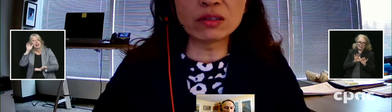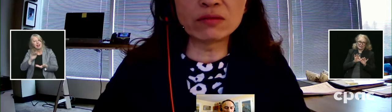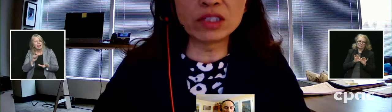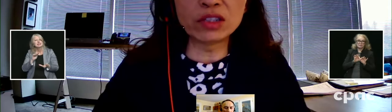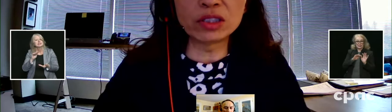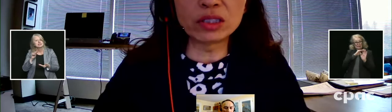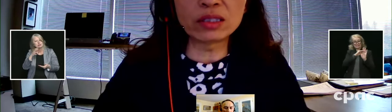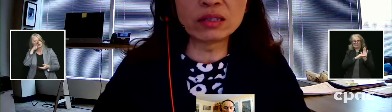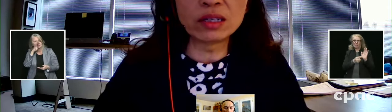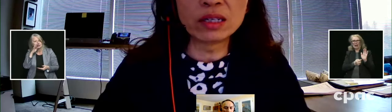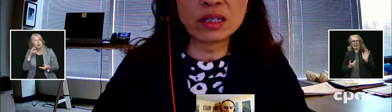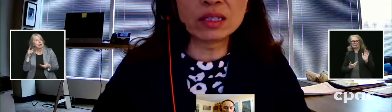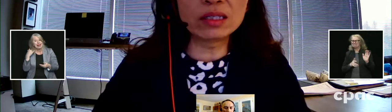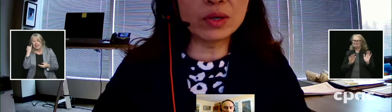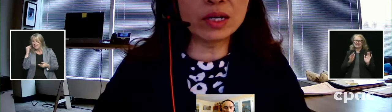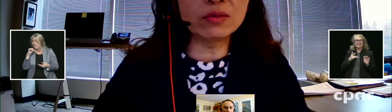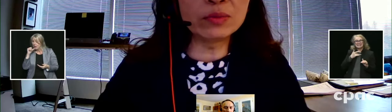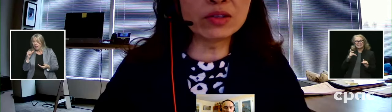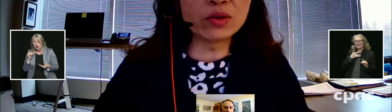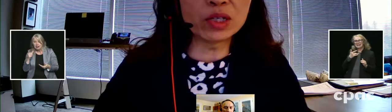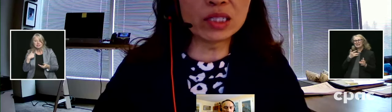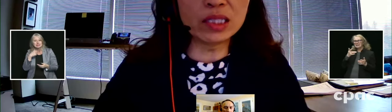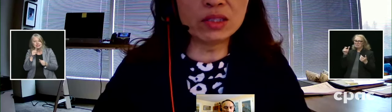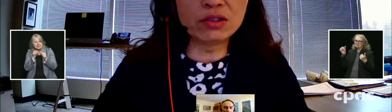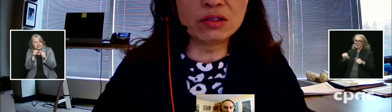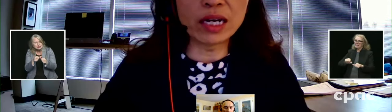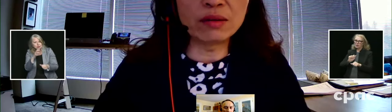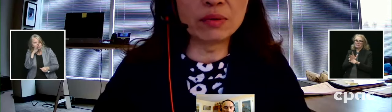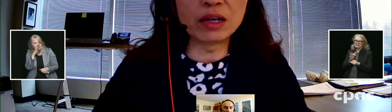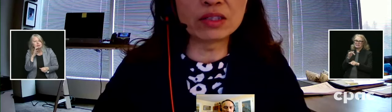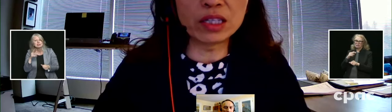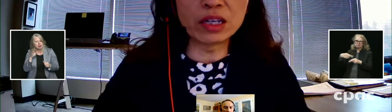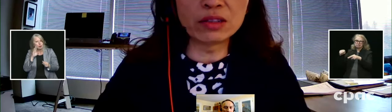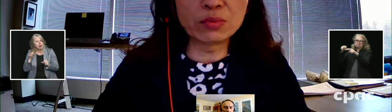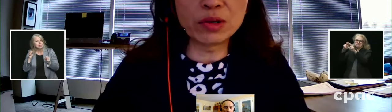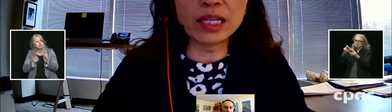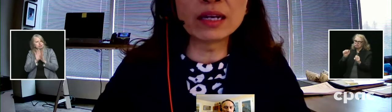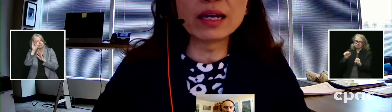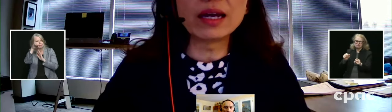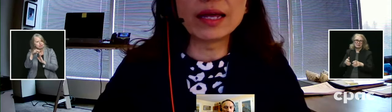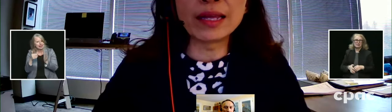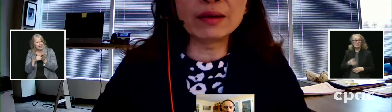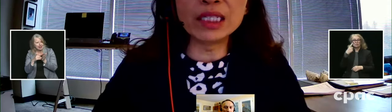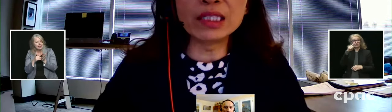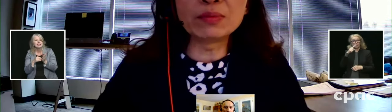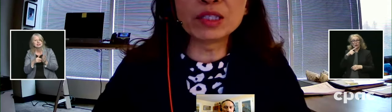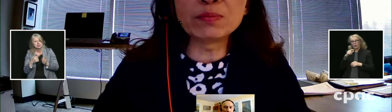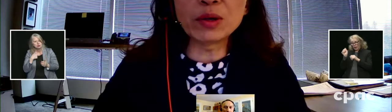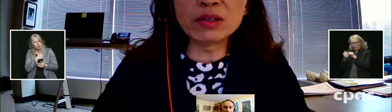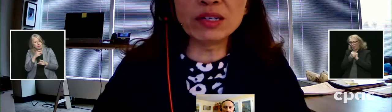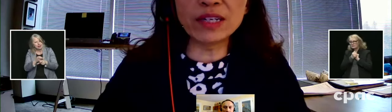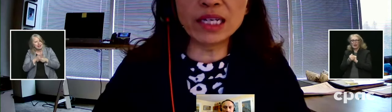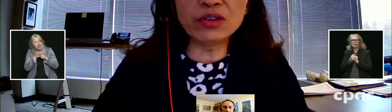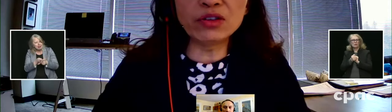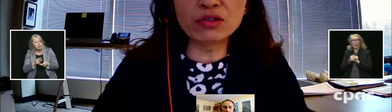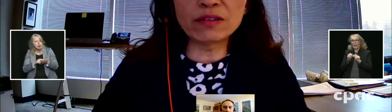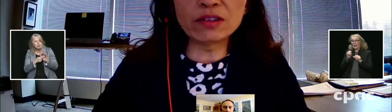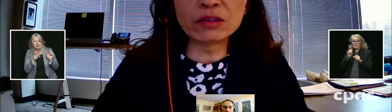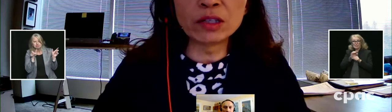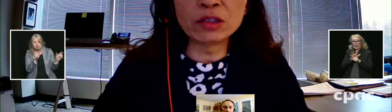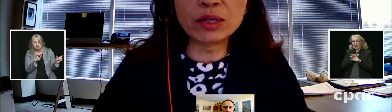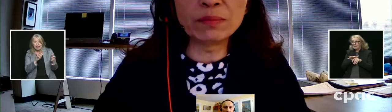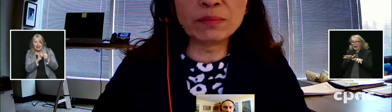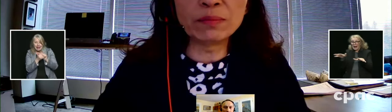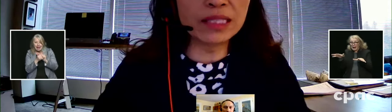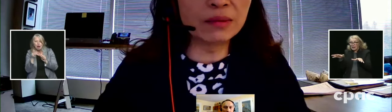stronger resurgence. This is why we must all continue to do our part to slow the spread. And that means postponing vacation travel